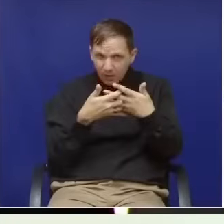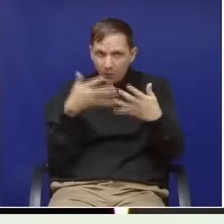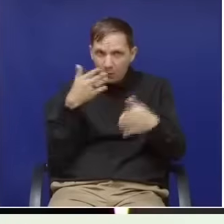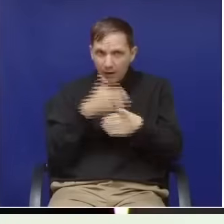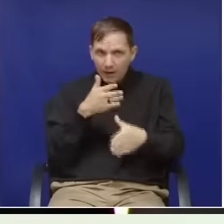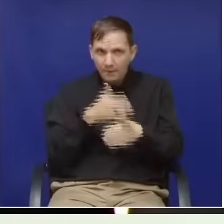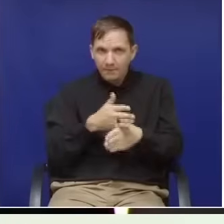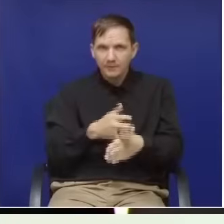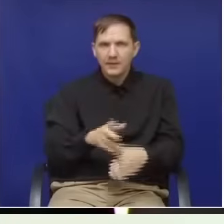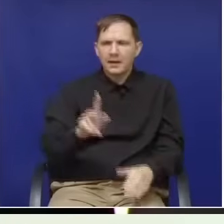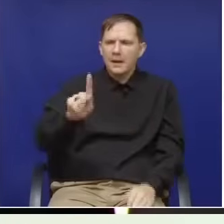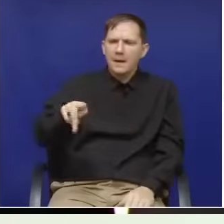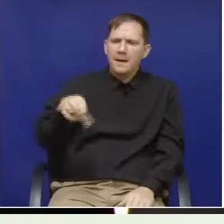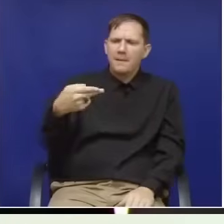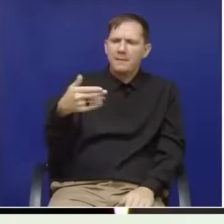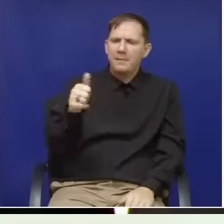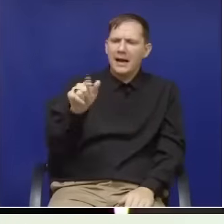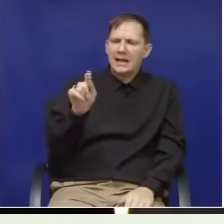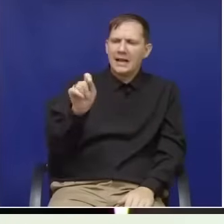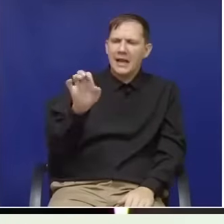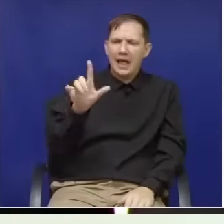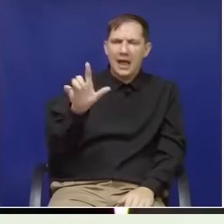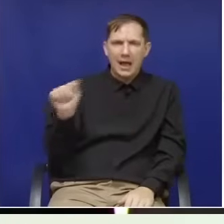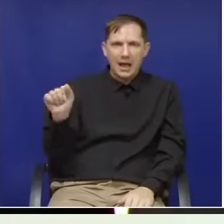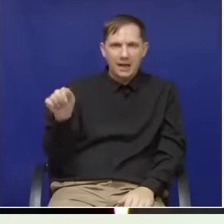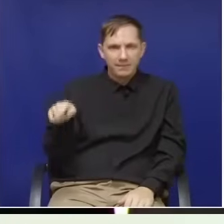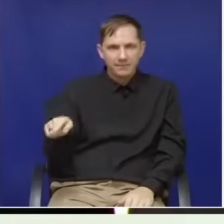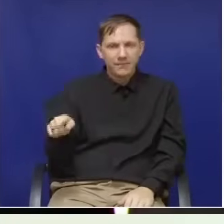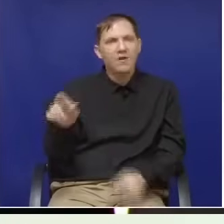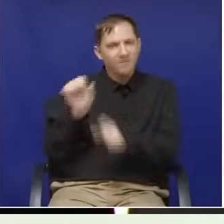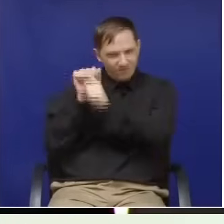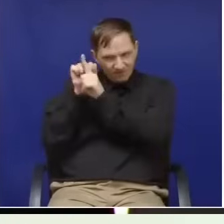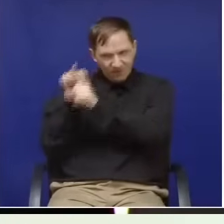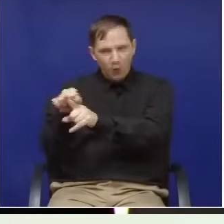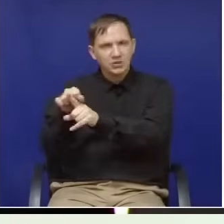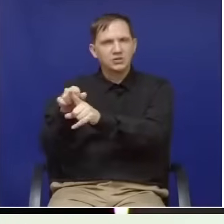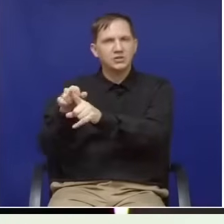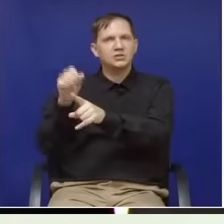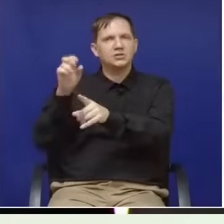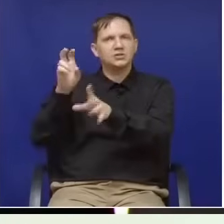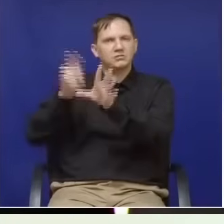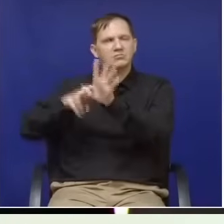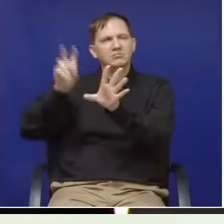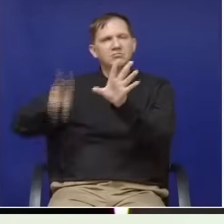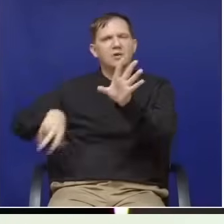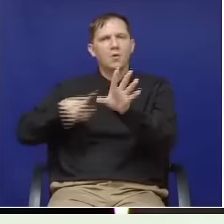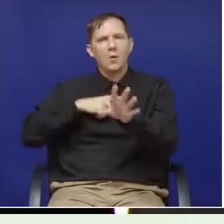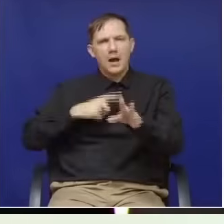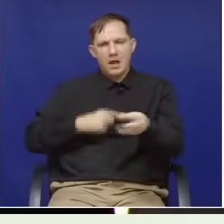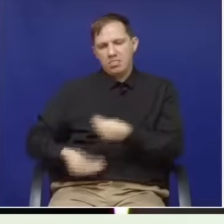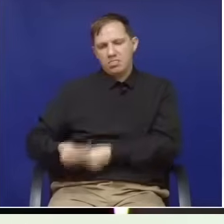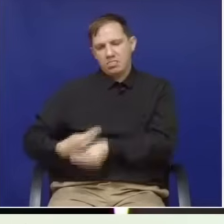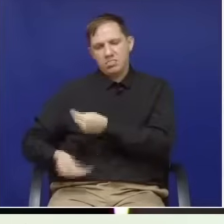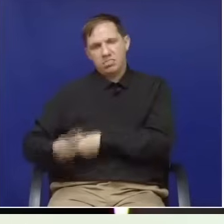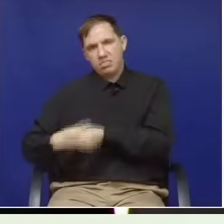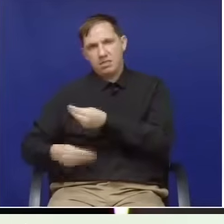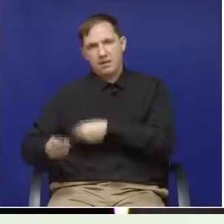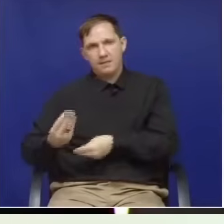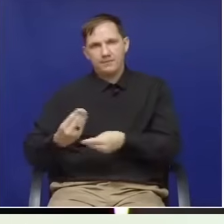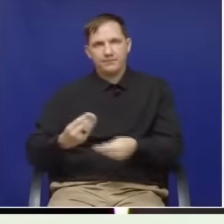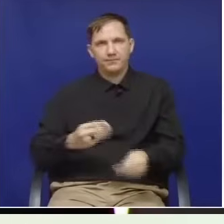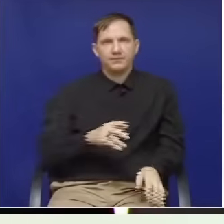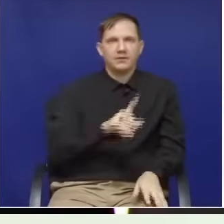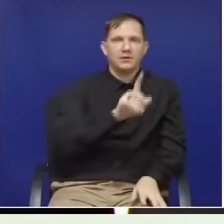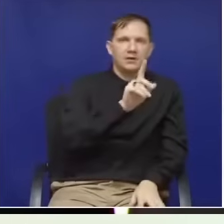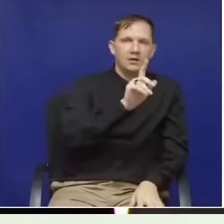Komoto Pata was first to resign because of allegation of fraud and money laundering. Kesas